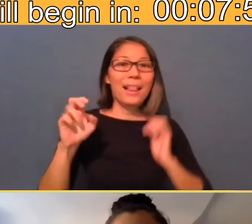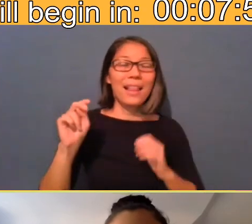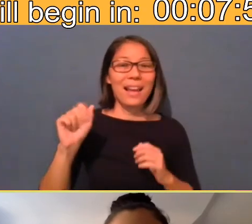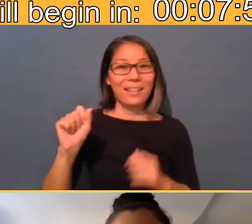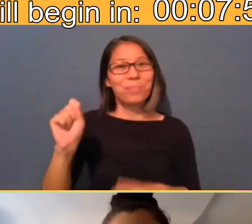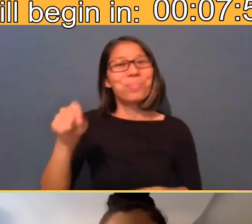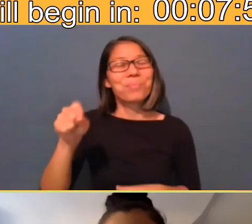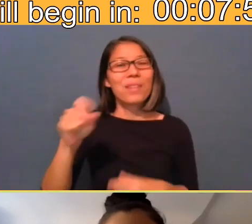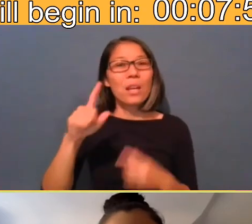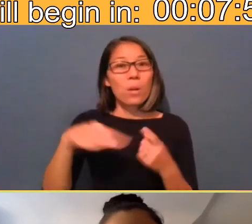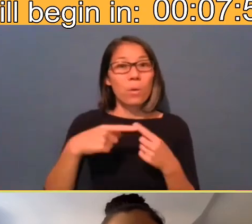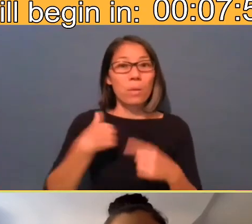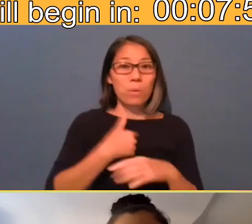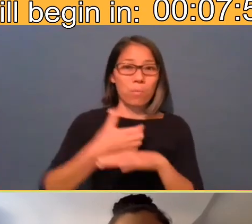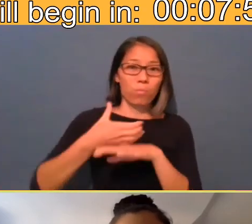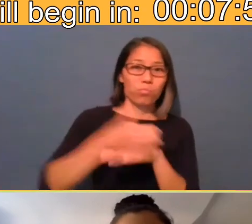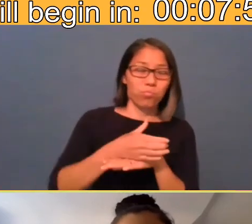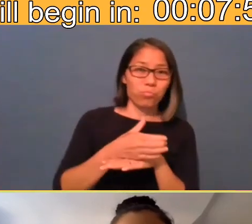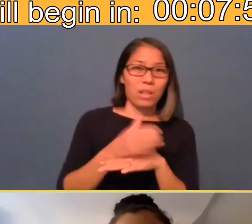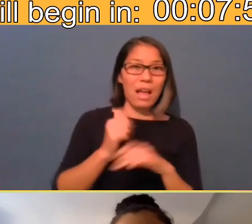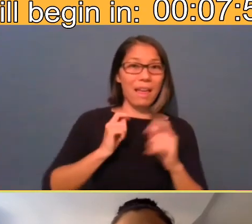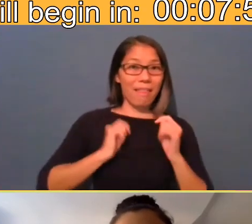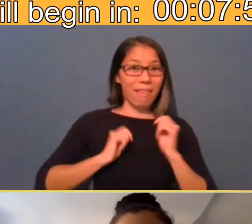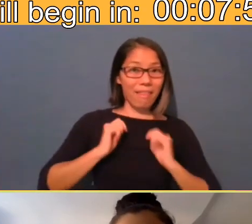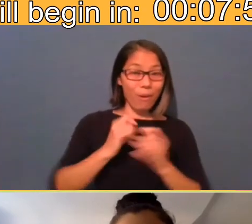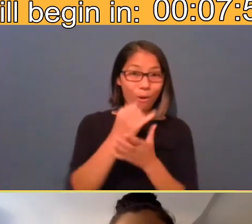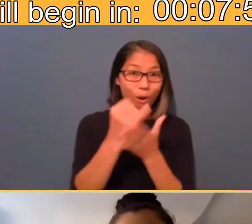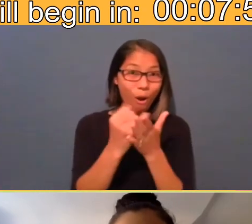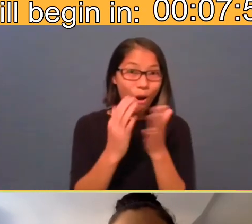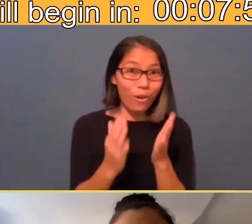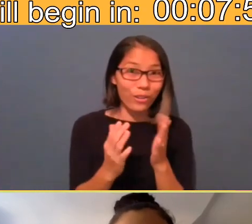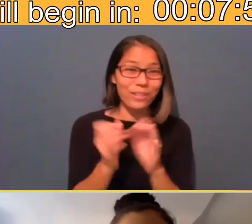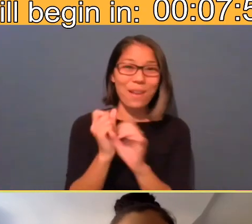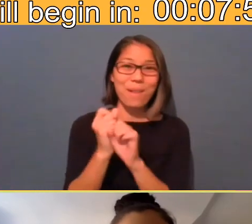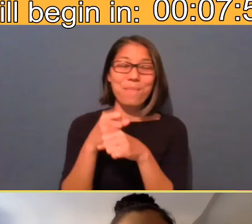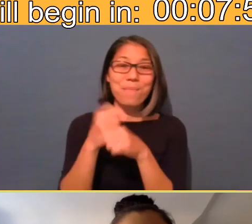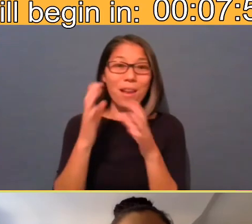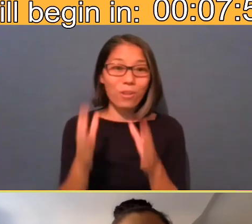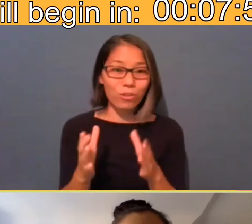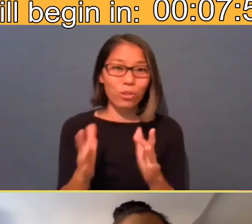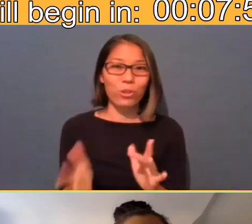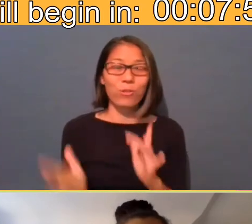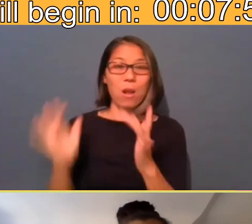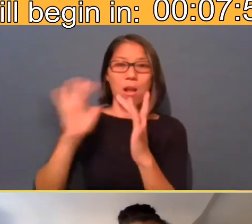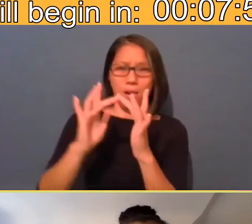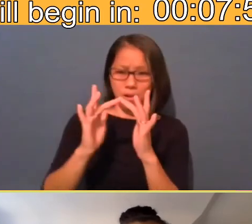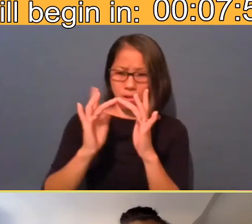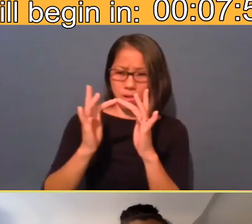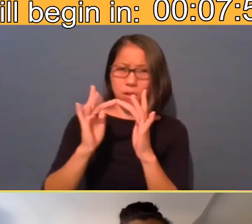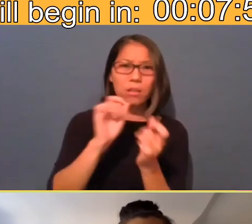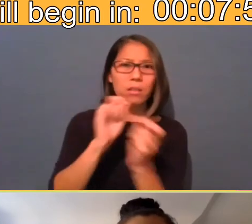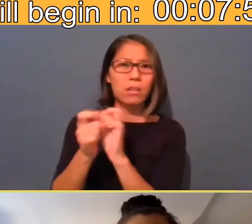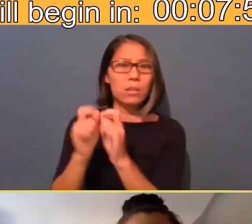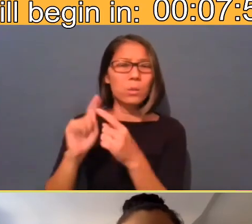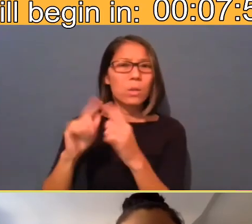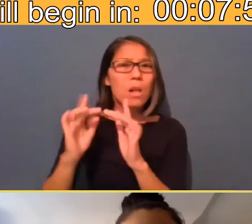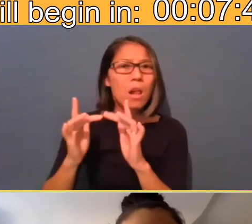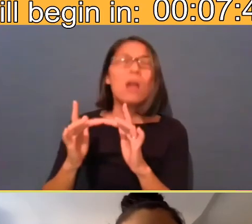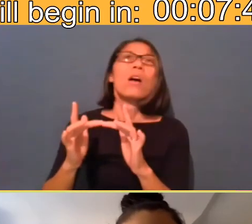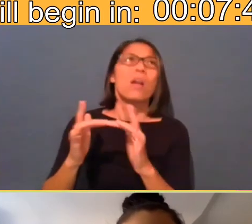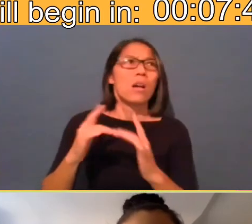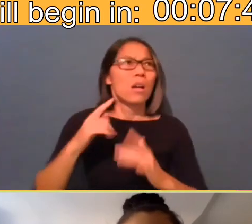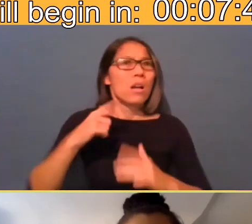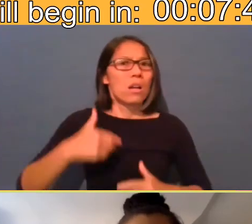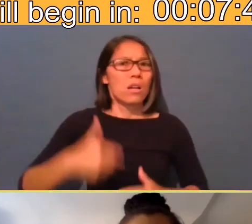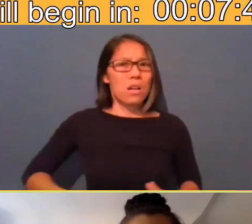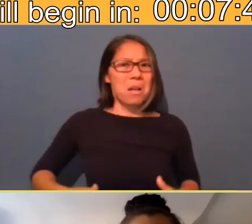as theater artists and makers to go online for performance, for me, my instinct was, how do we go